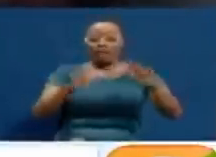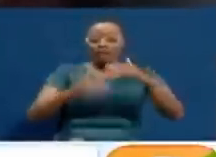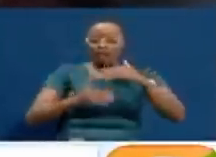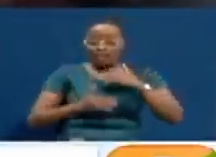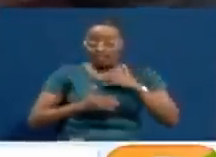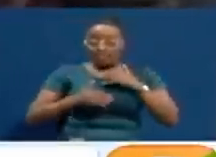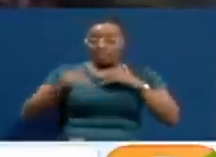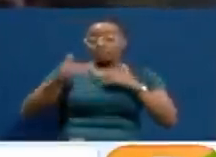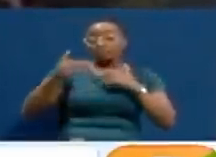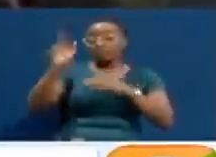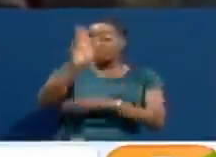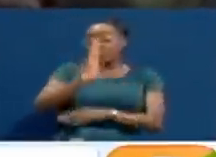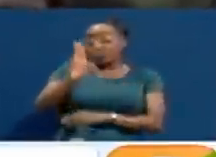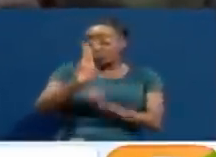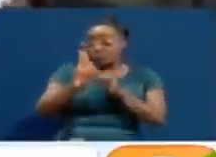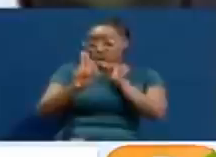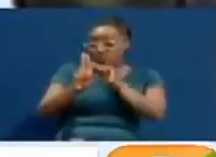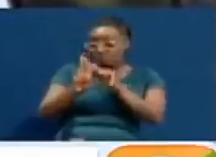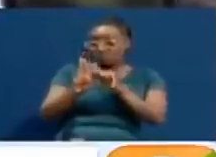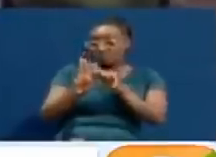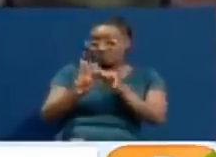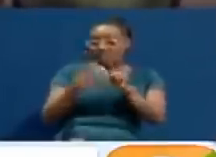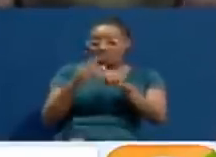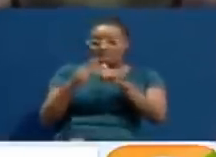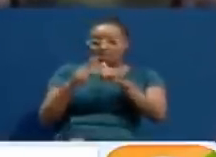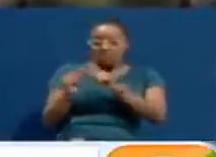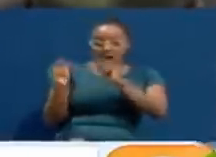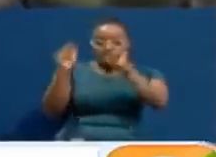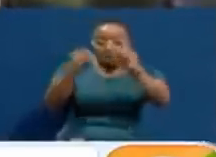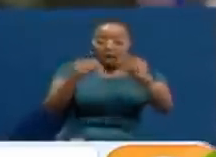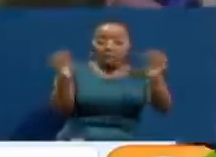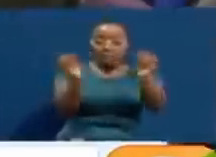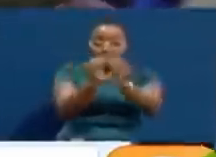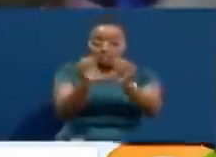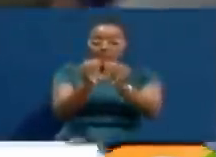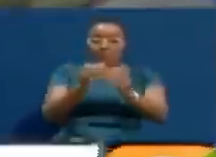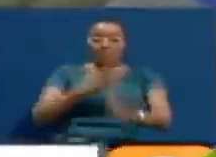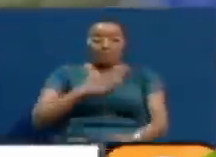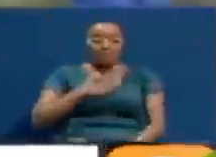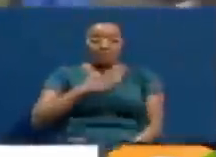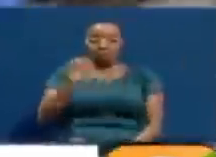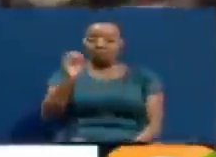Mheshimiwa Rais Uhuru Kenyatta na ingie kwa mkutano wangu.